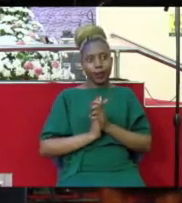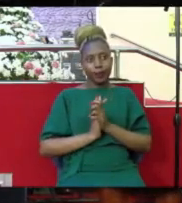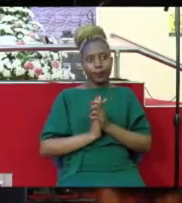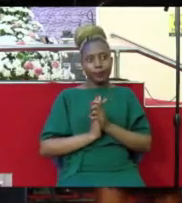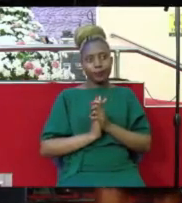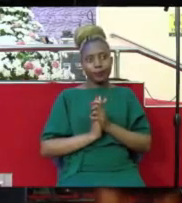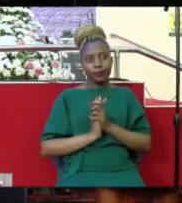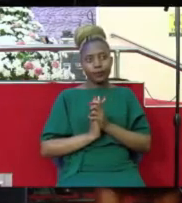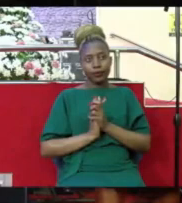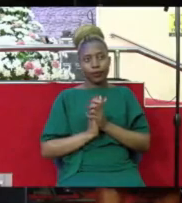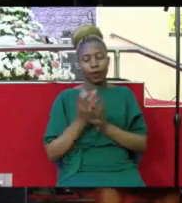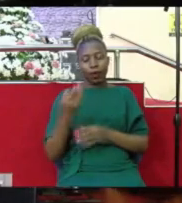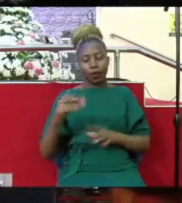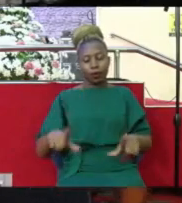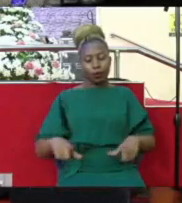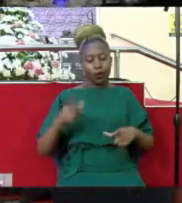of your life.